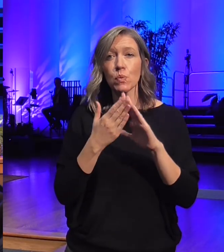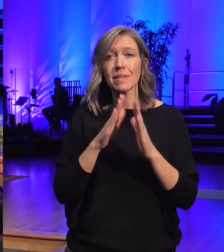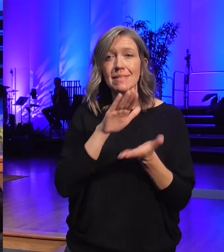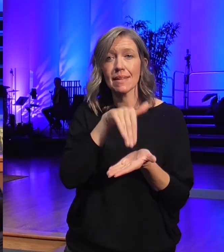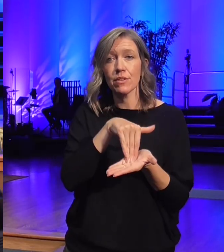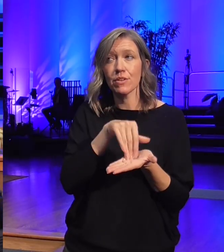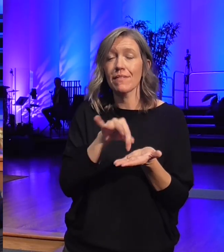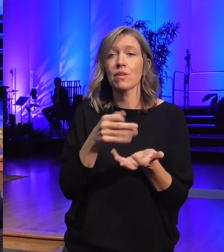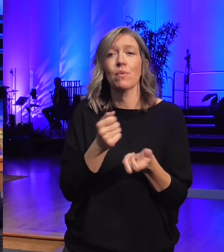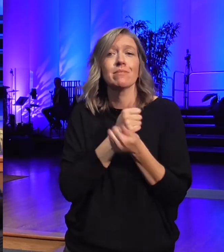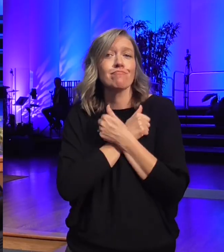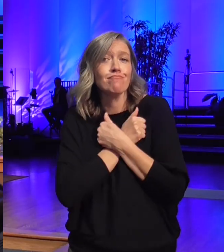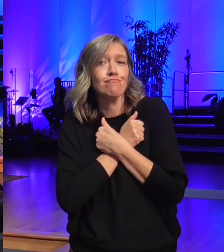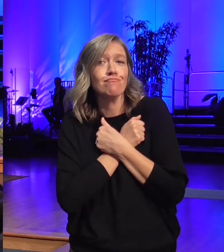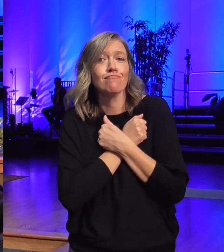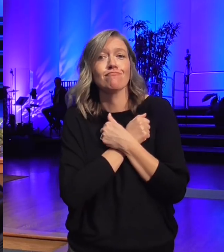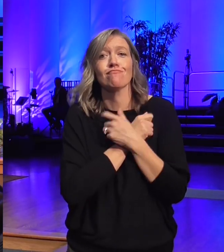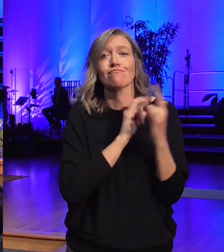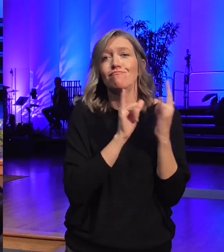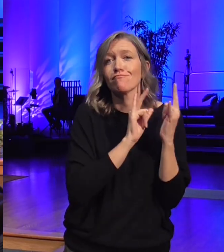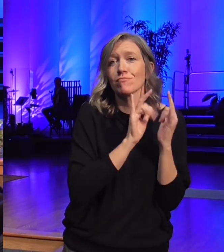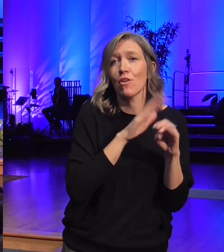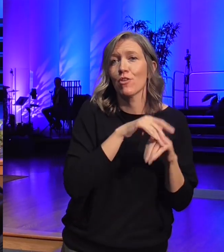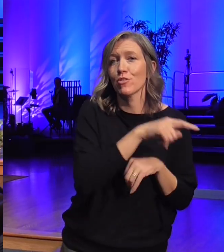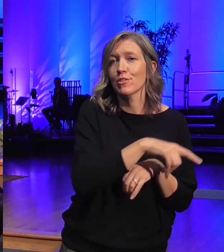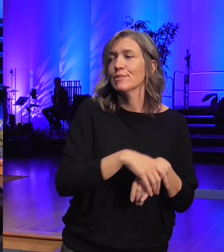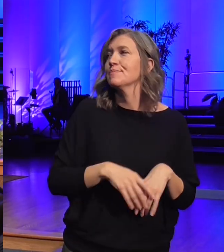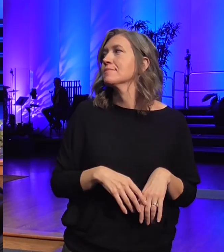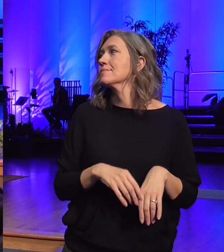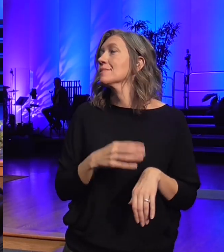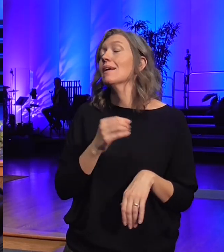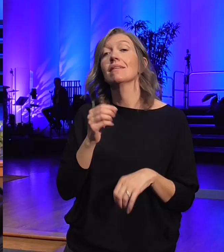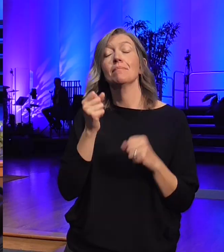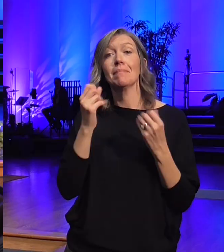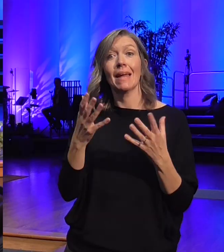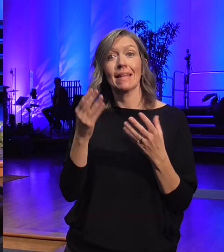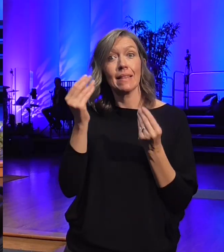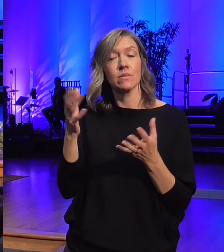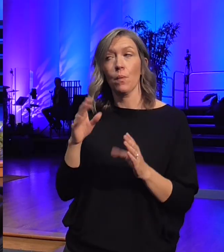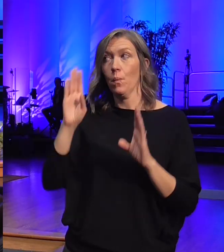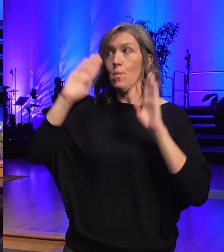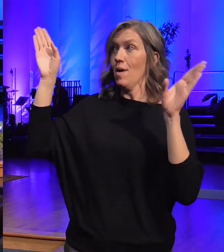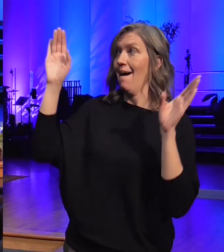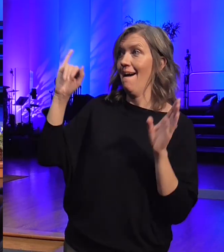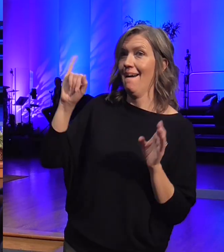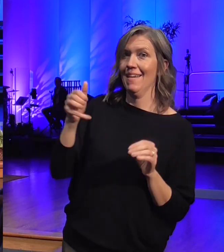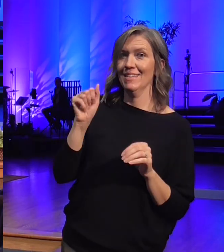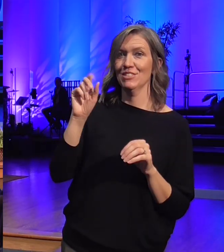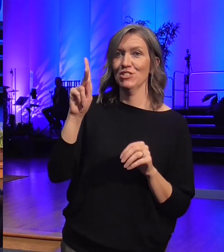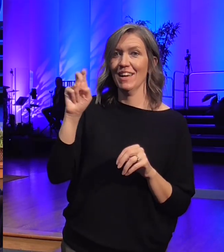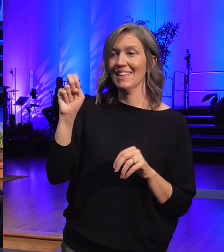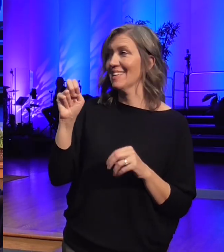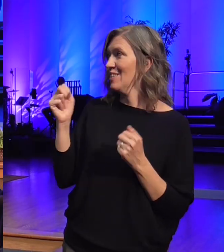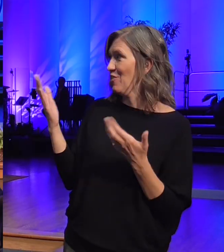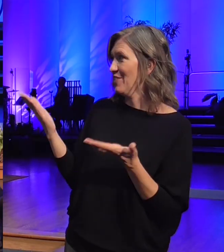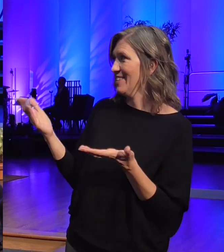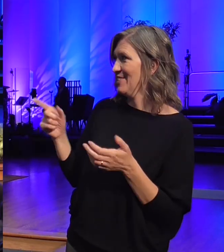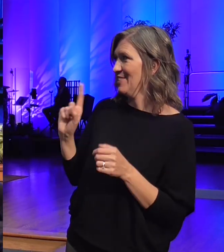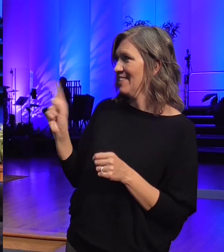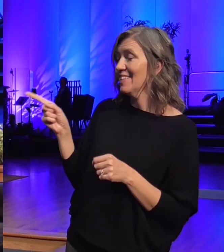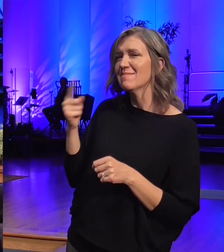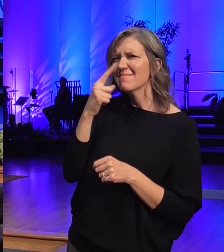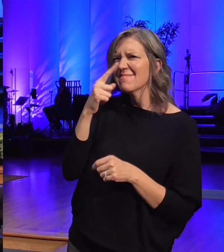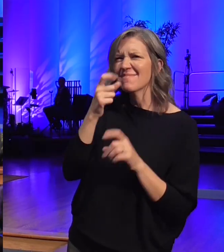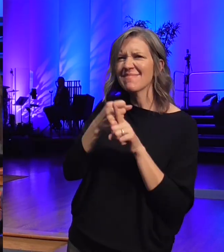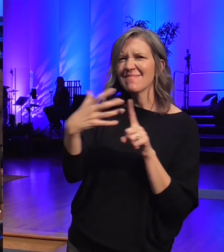her and love on her. So please go over there. And we've got a lot of things we want to let you know. Oh, hi, Jackie. You're over here today.